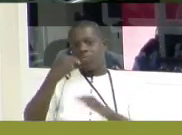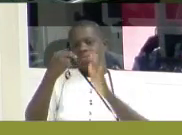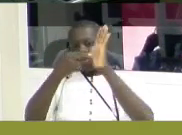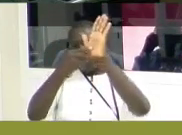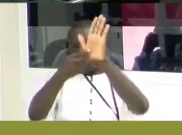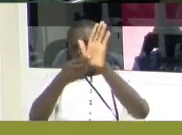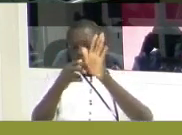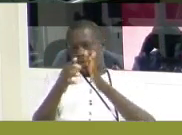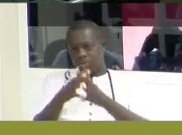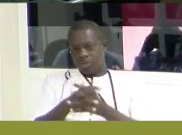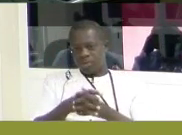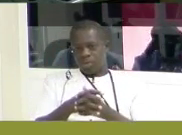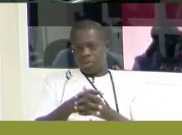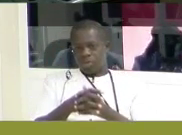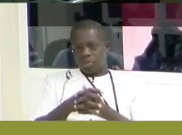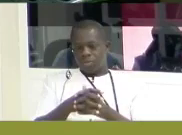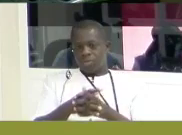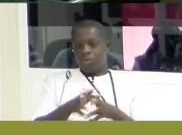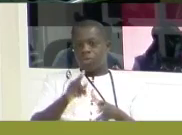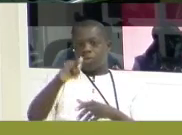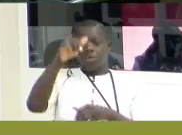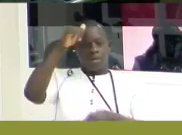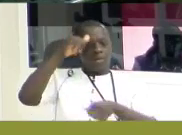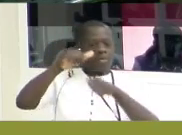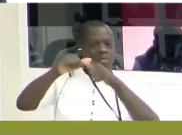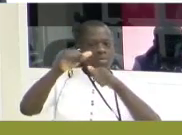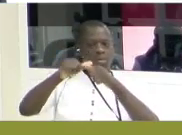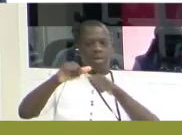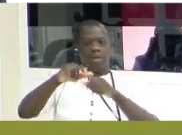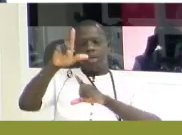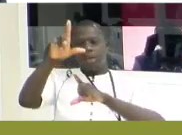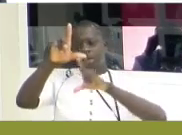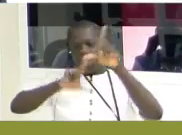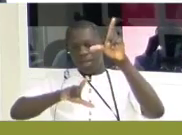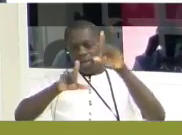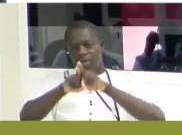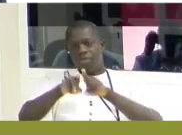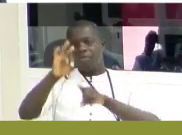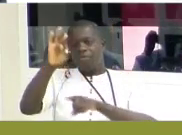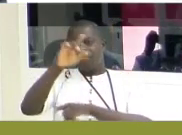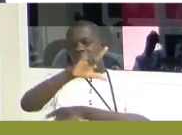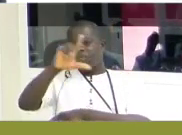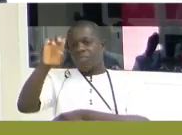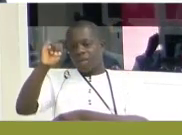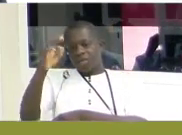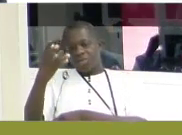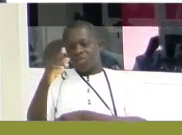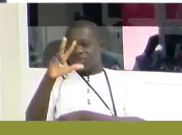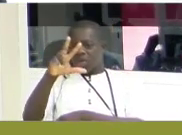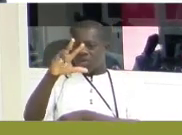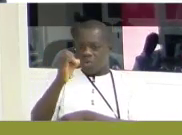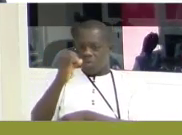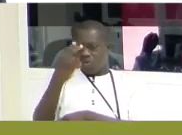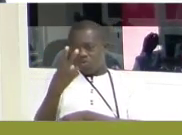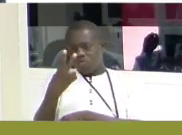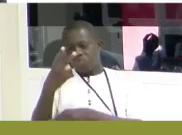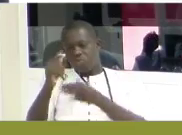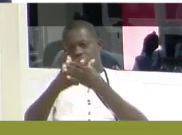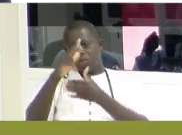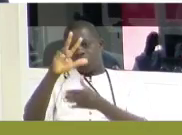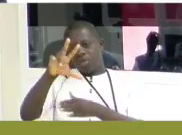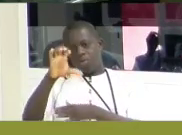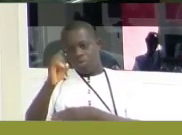of Fali Jabang from the State Guard? Fali at the time was 002 or 001, but he's late